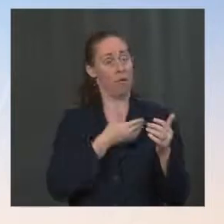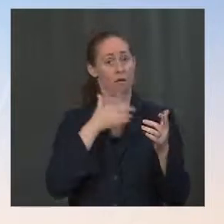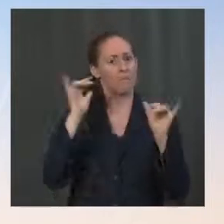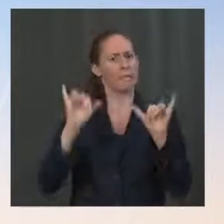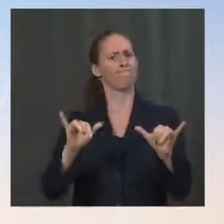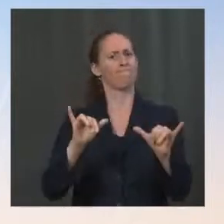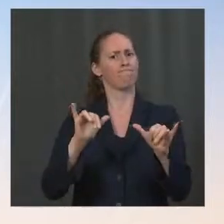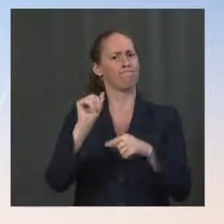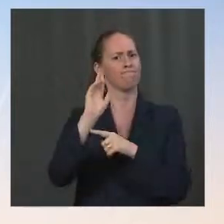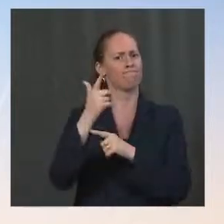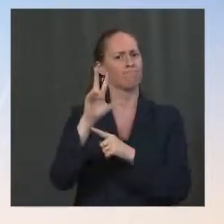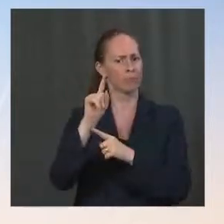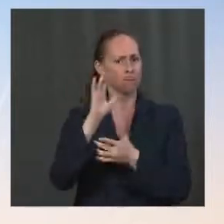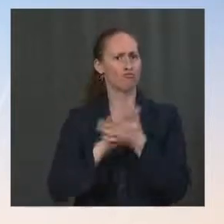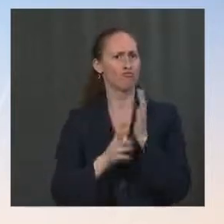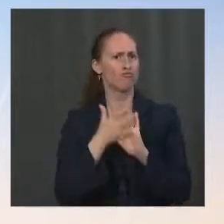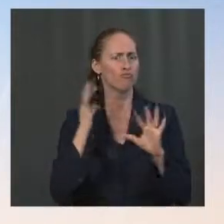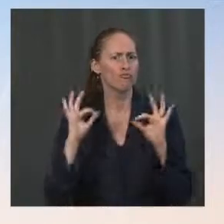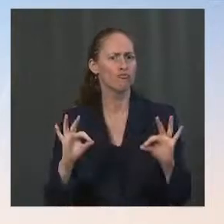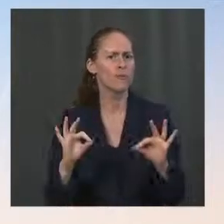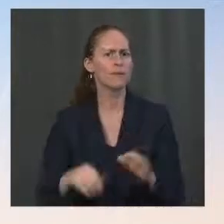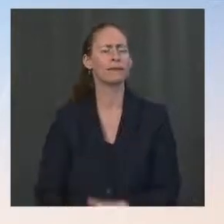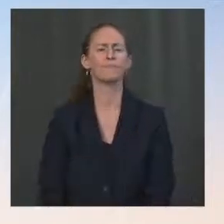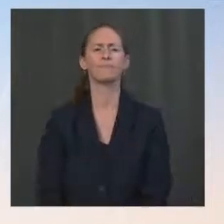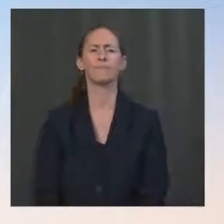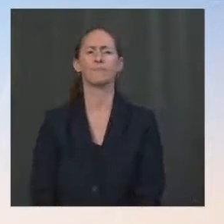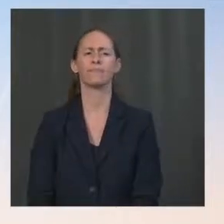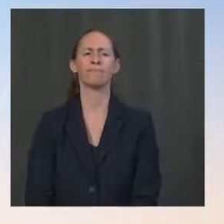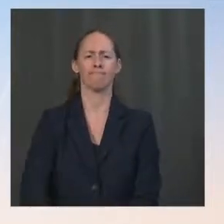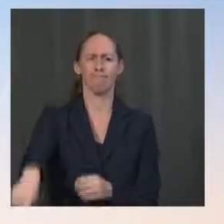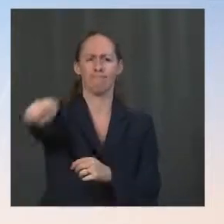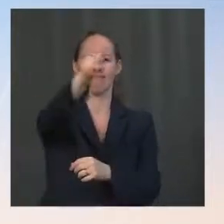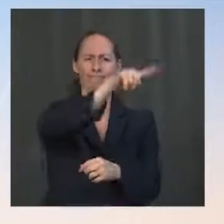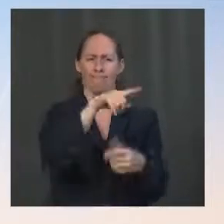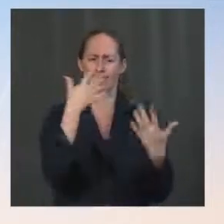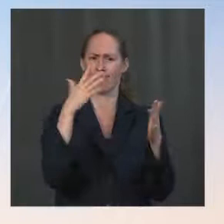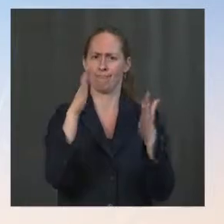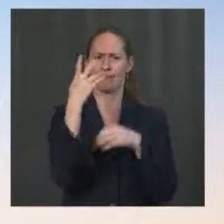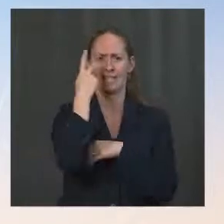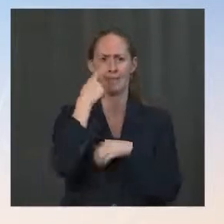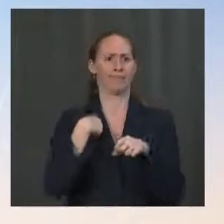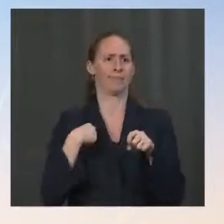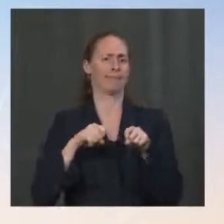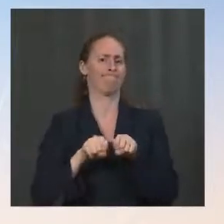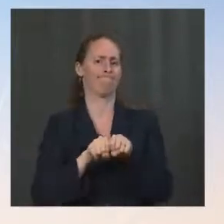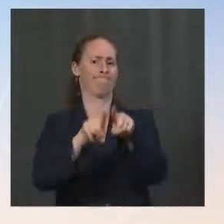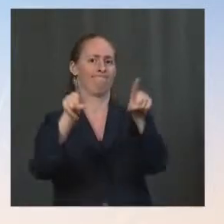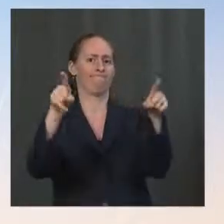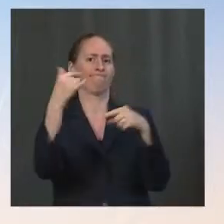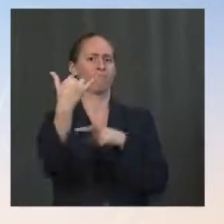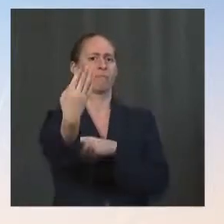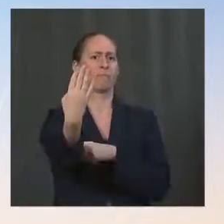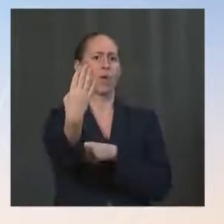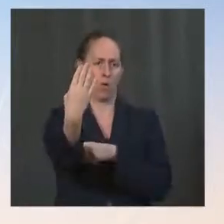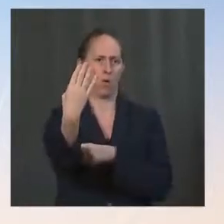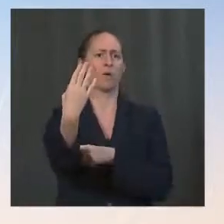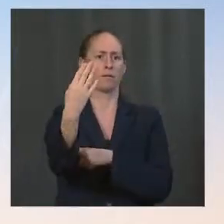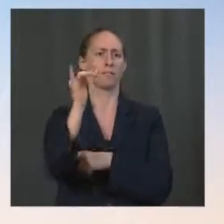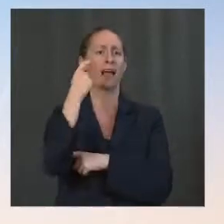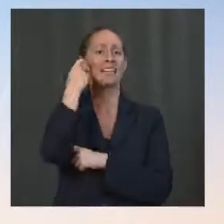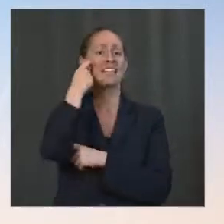you may have seen the statement I put out this morning, but just to highlight the reference I believe Amr was making, what